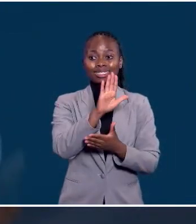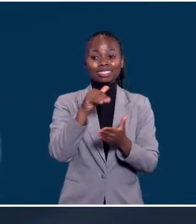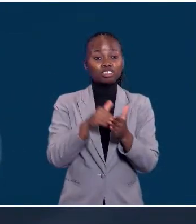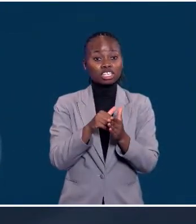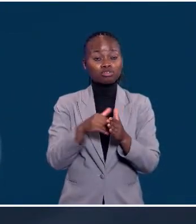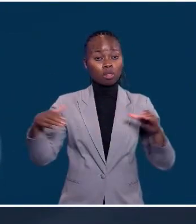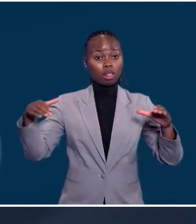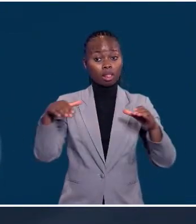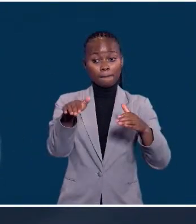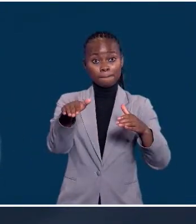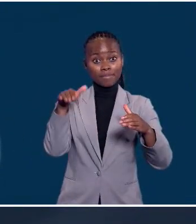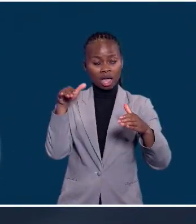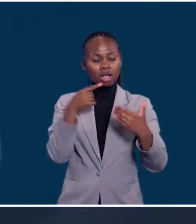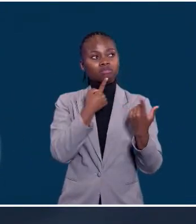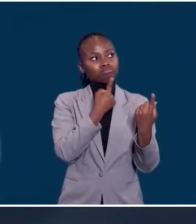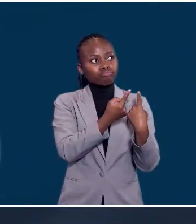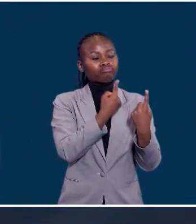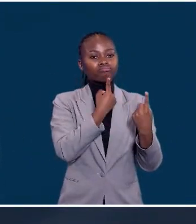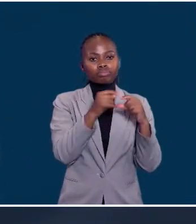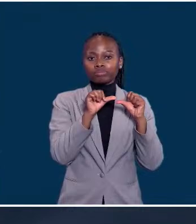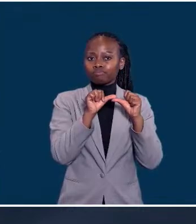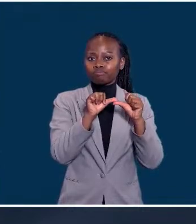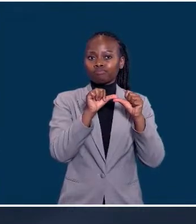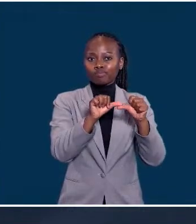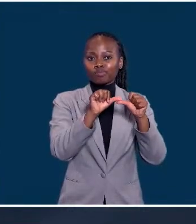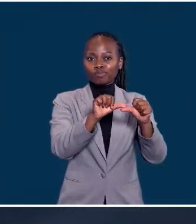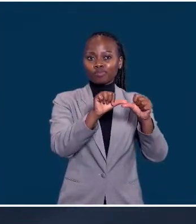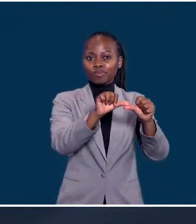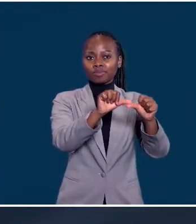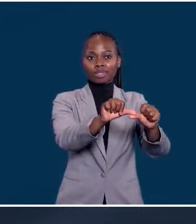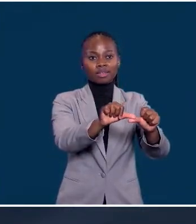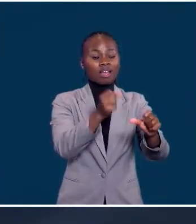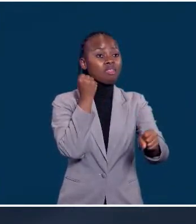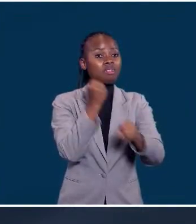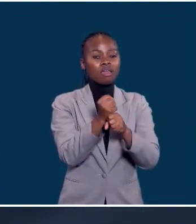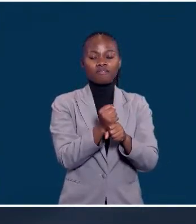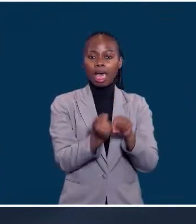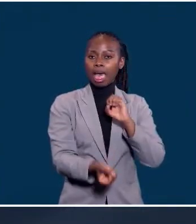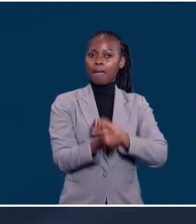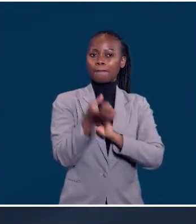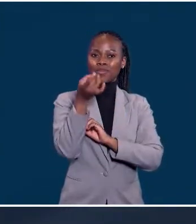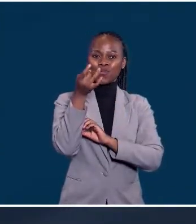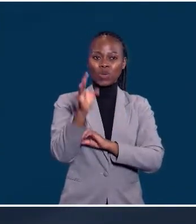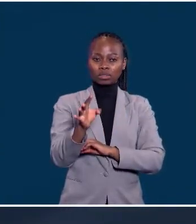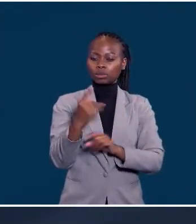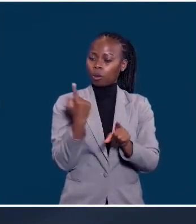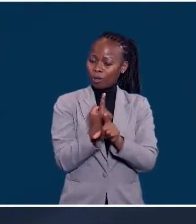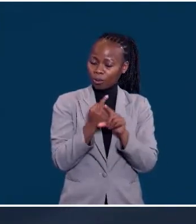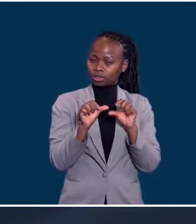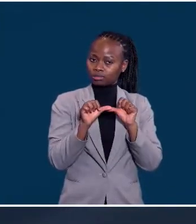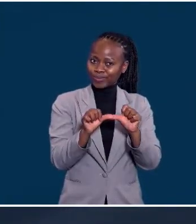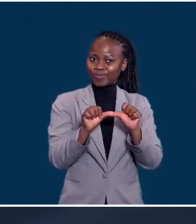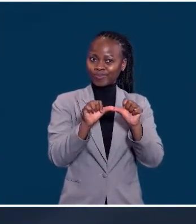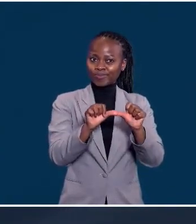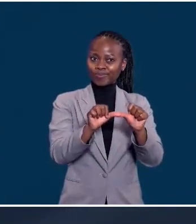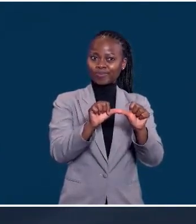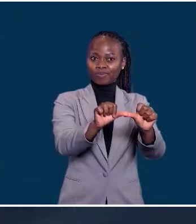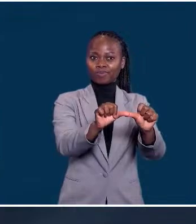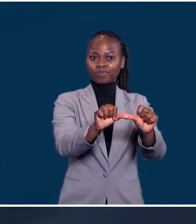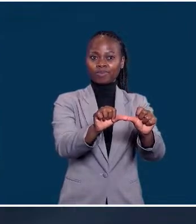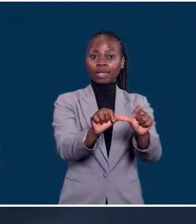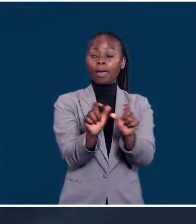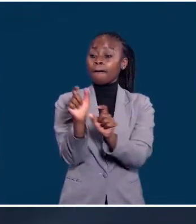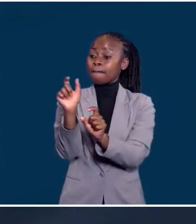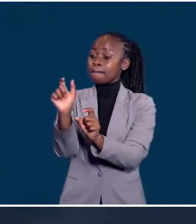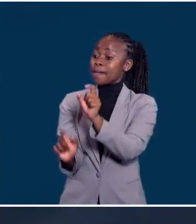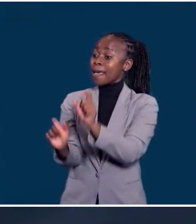a continuous one. And in addition to those high levels, the officials